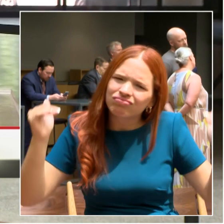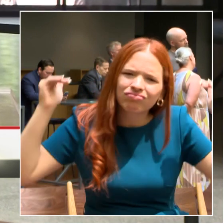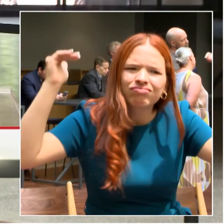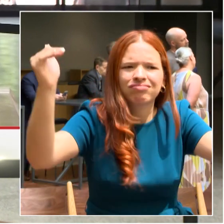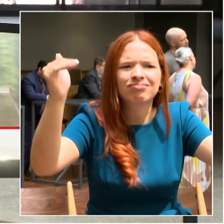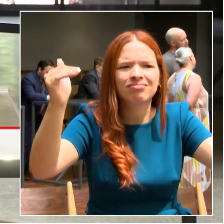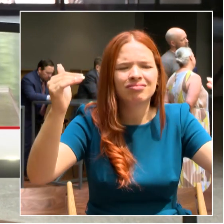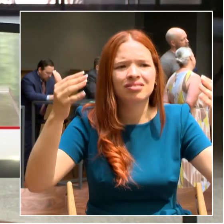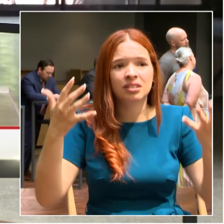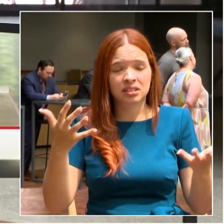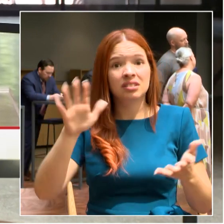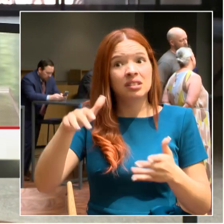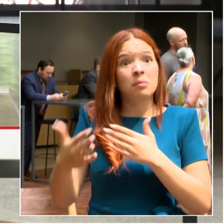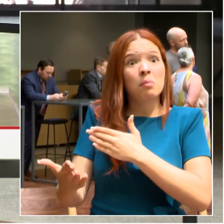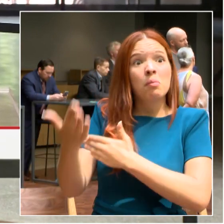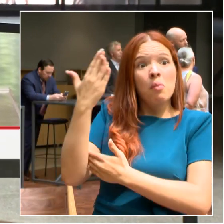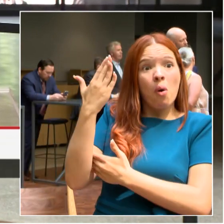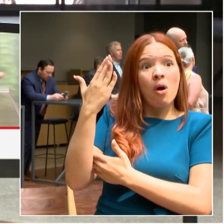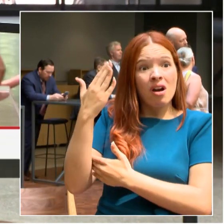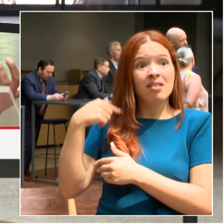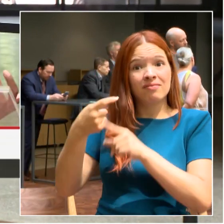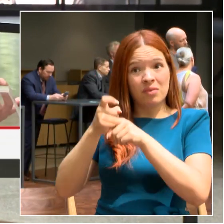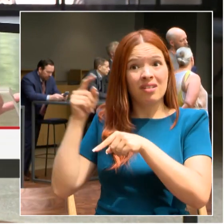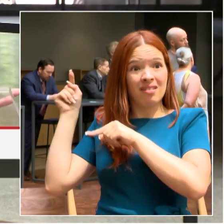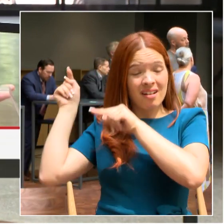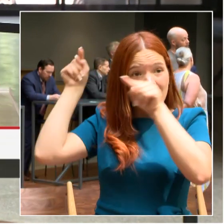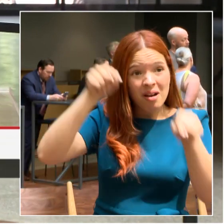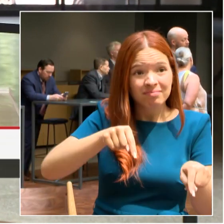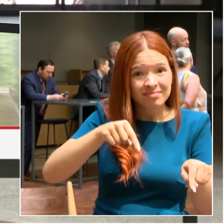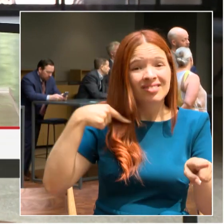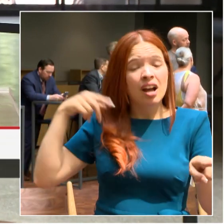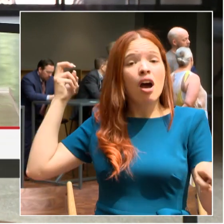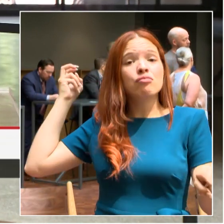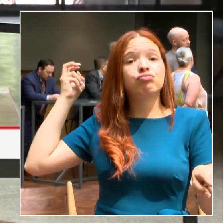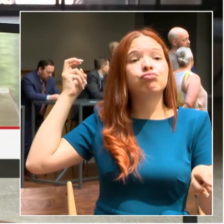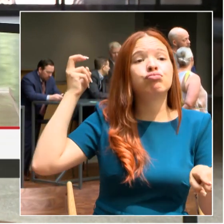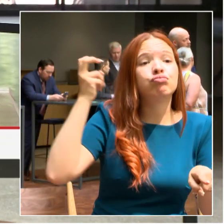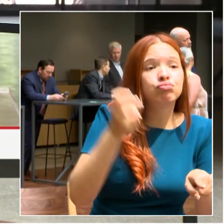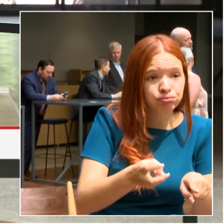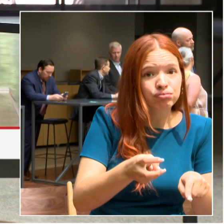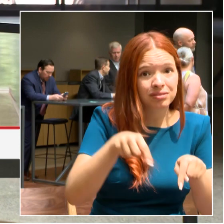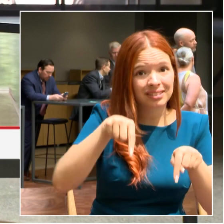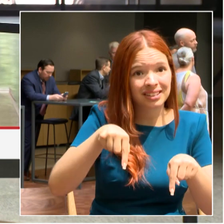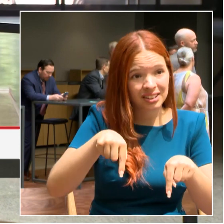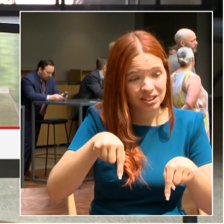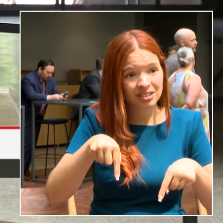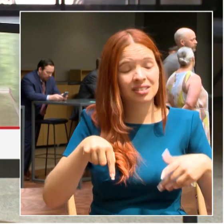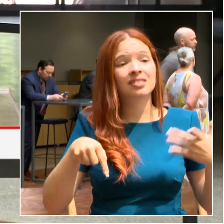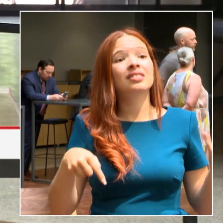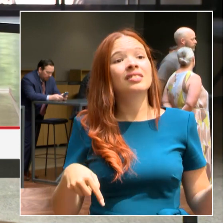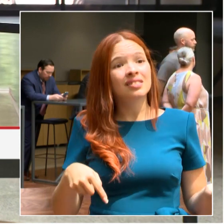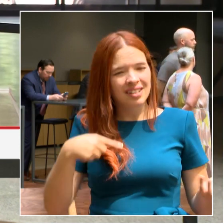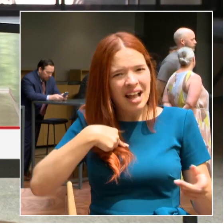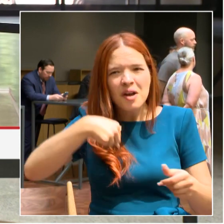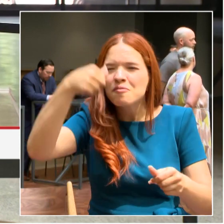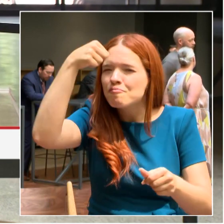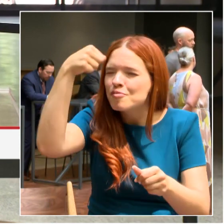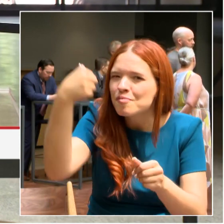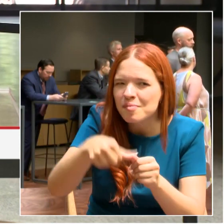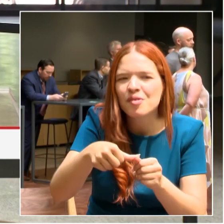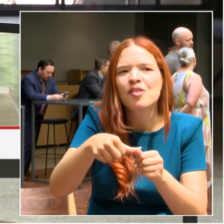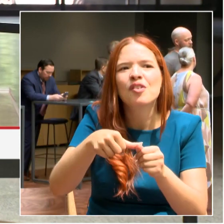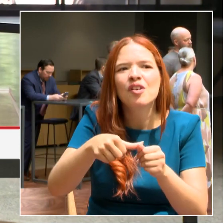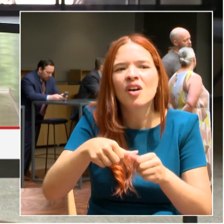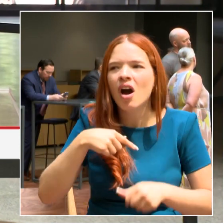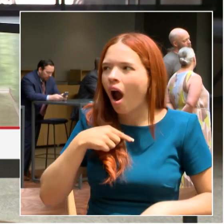new McKinsey study that came out this morning, and I'm sure somebody in this room works at McKinsey, and I'm sorry in advance, but just